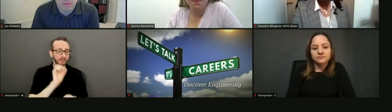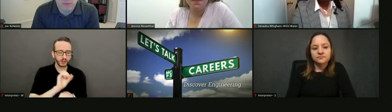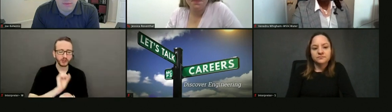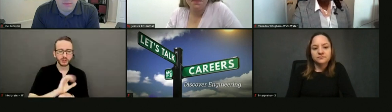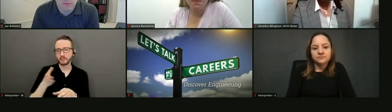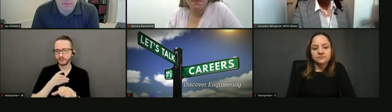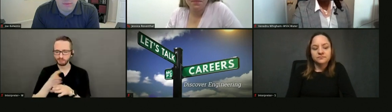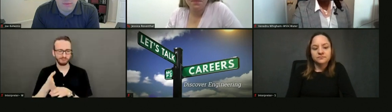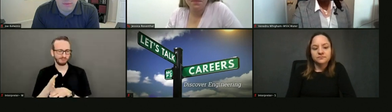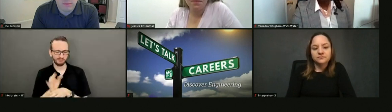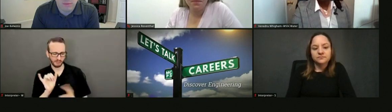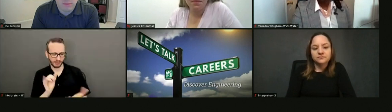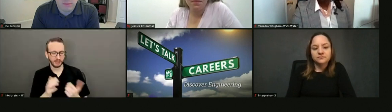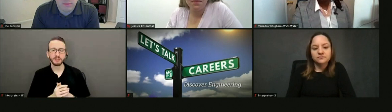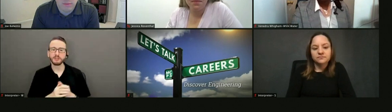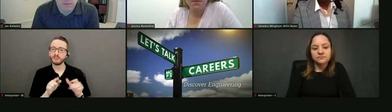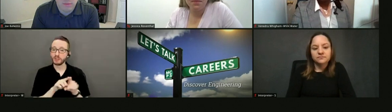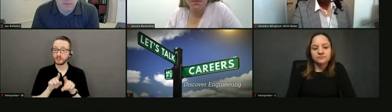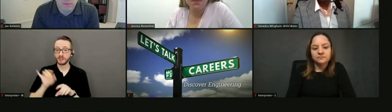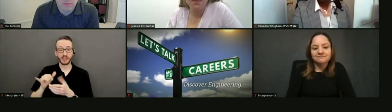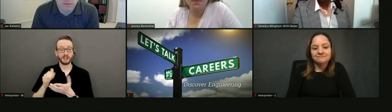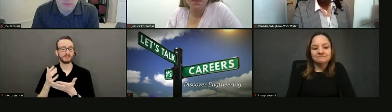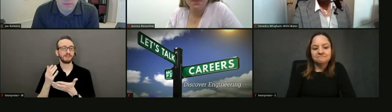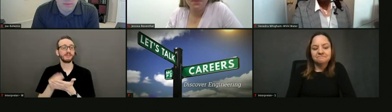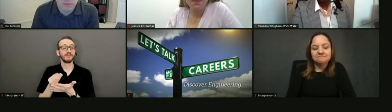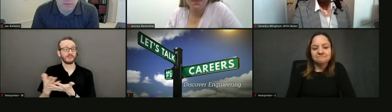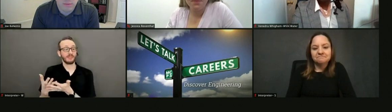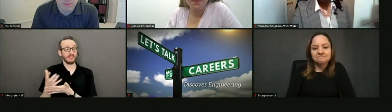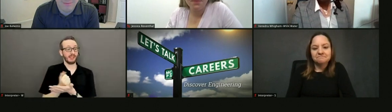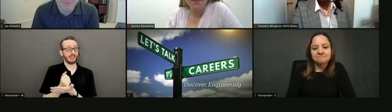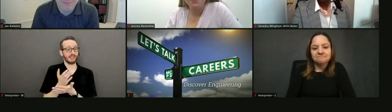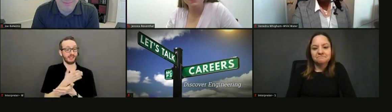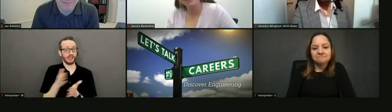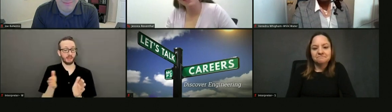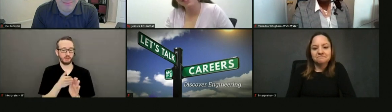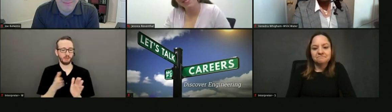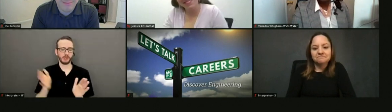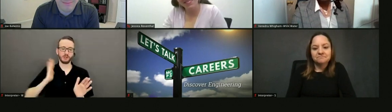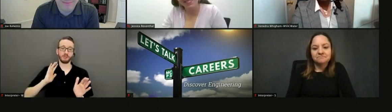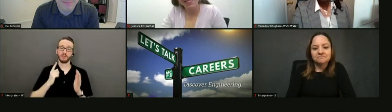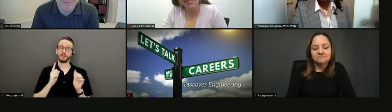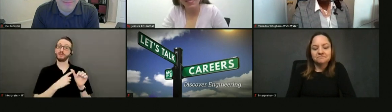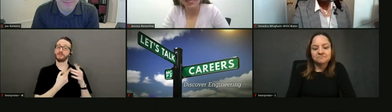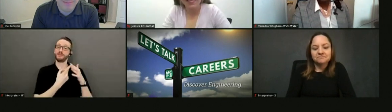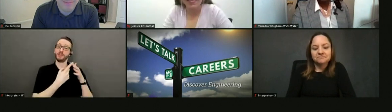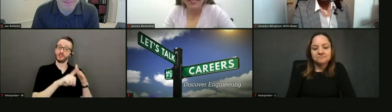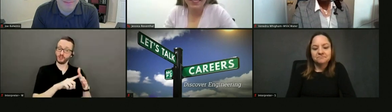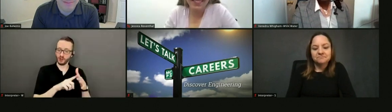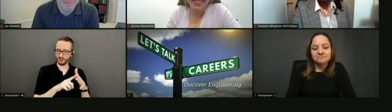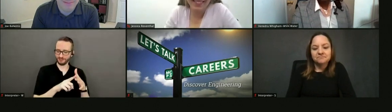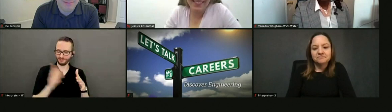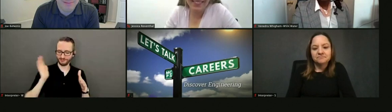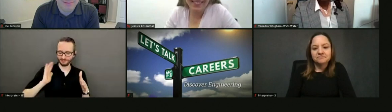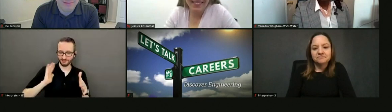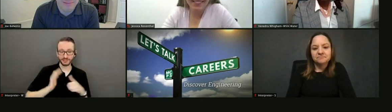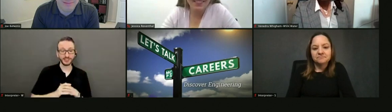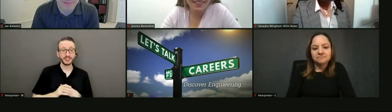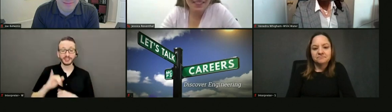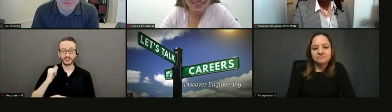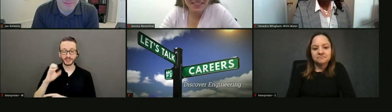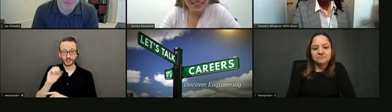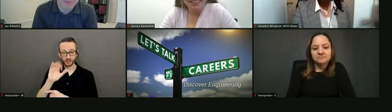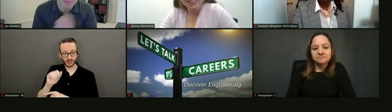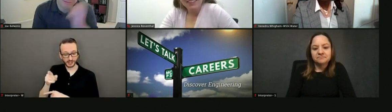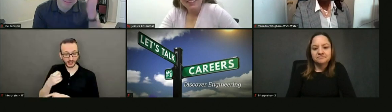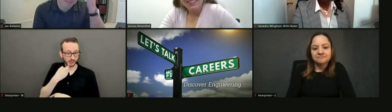And students are also asking, what was that salary range, especially when you guys were first starting and beginning in the engineering field? Jessica, you're a recent college